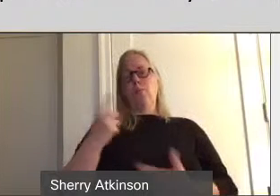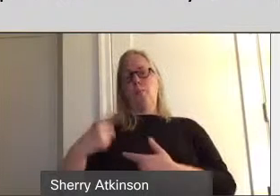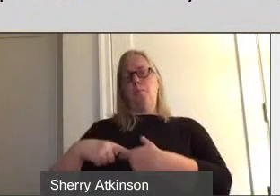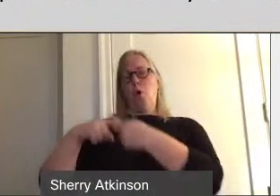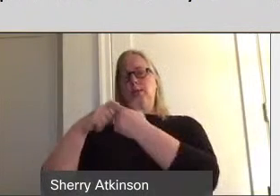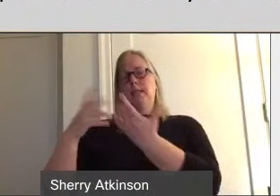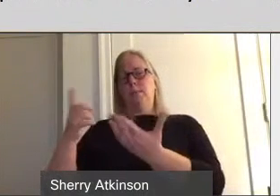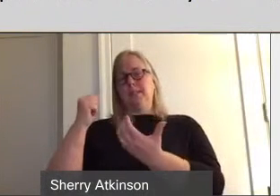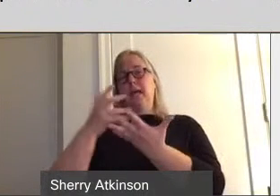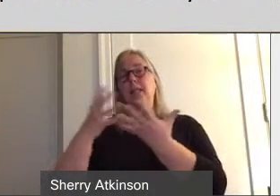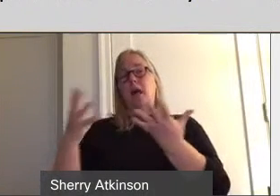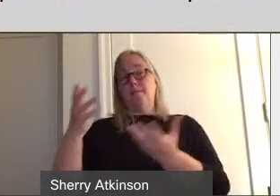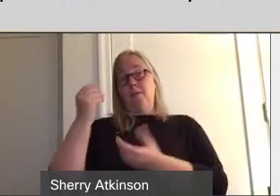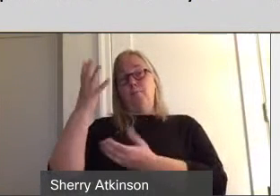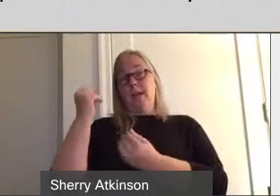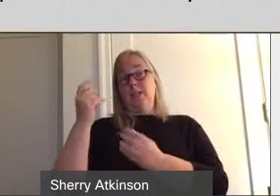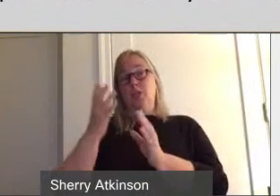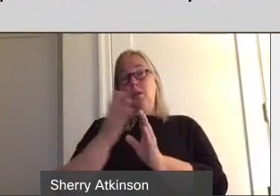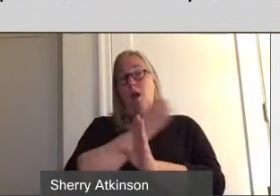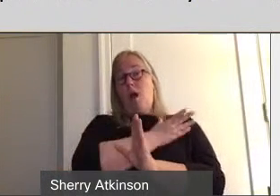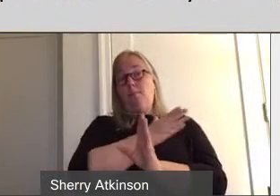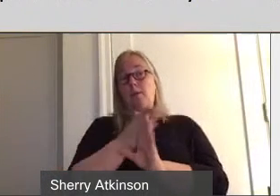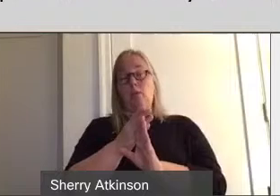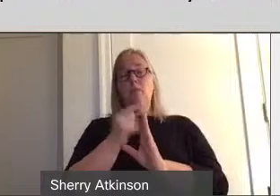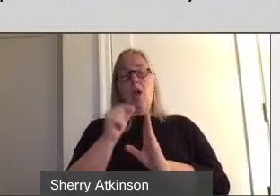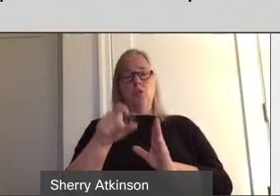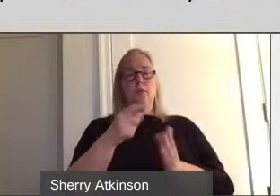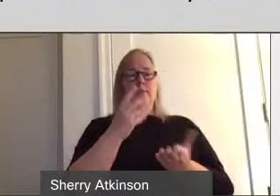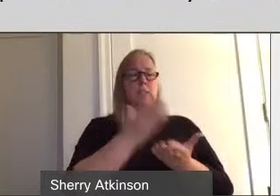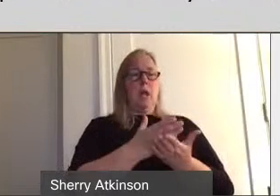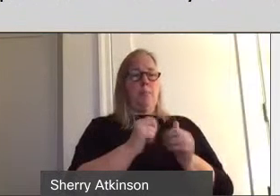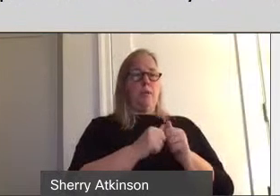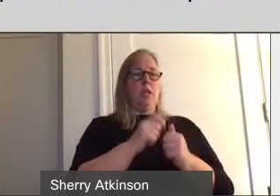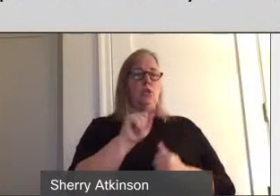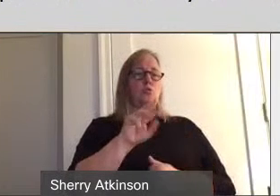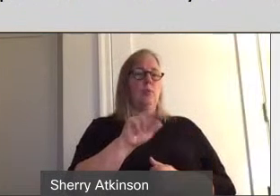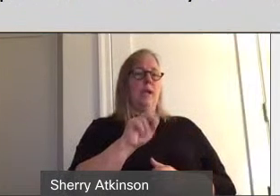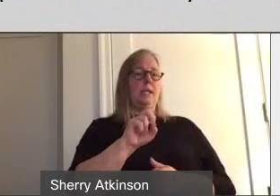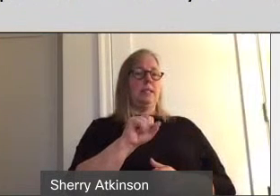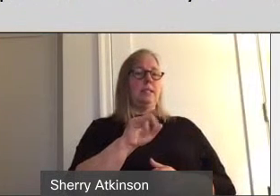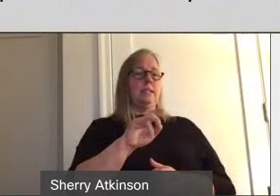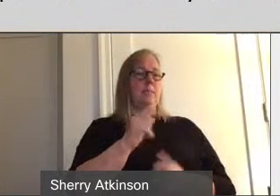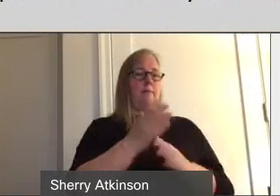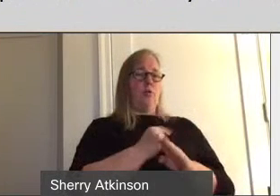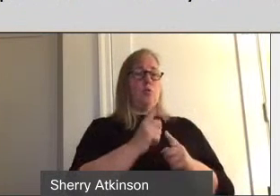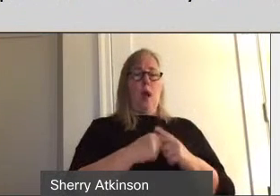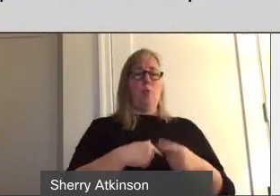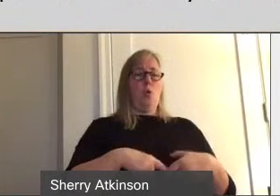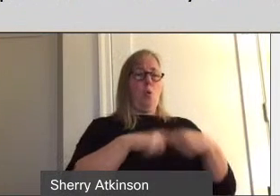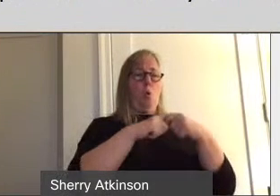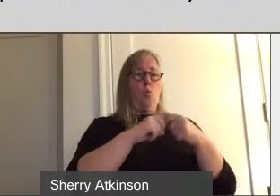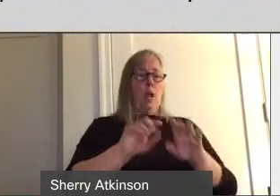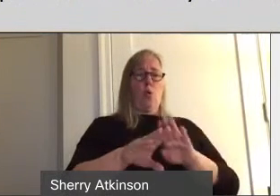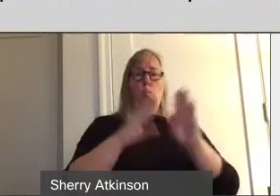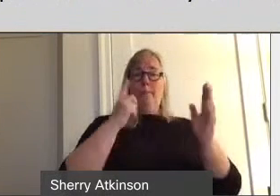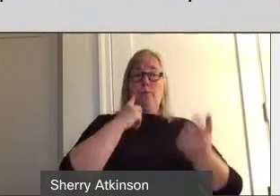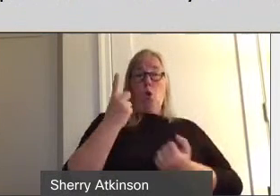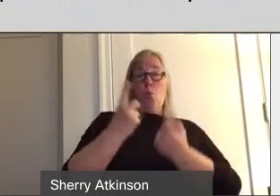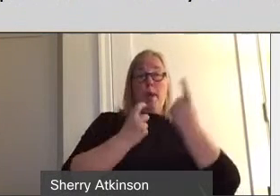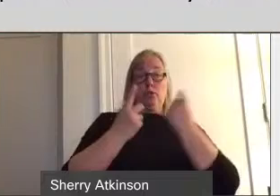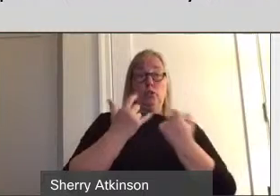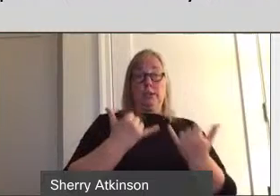information. I probably should have stopped at transit previously, but I'd like to go ahead and stop for questions on some of those